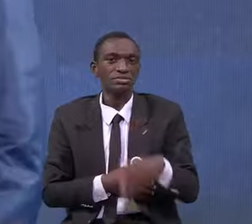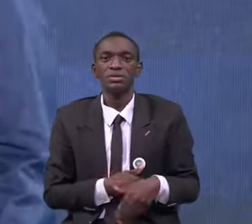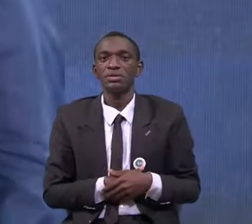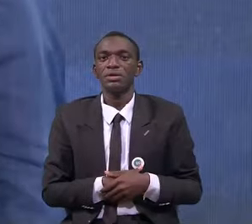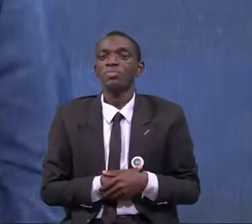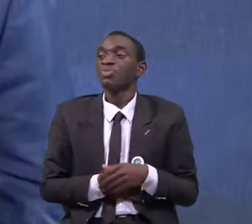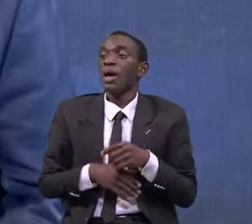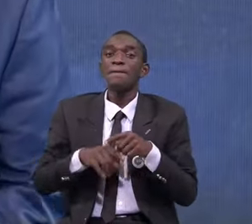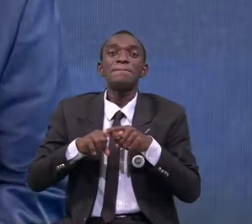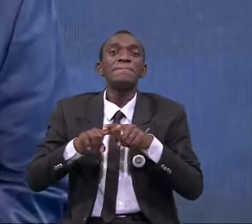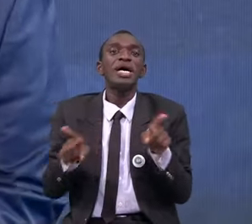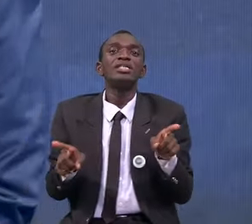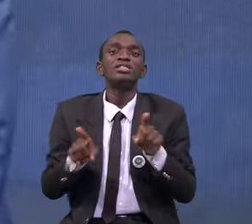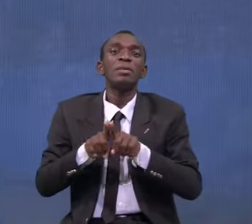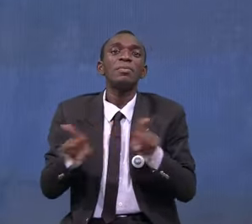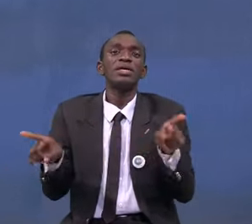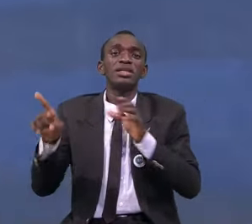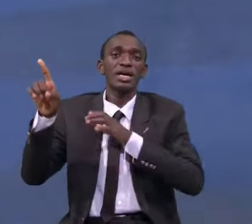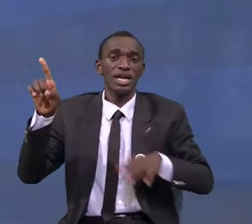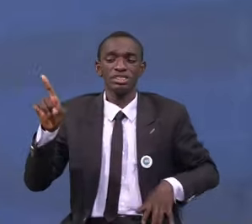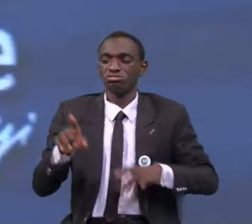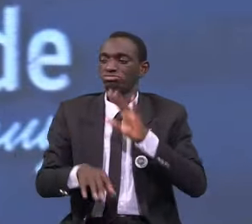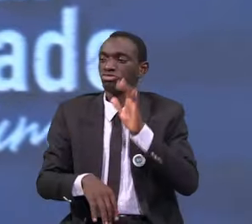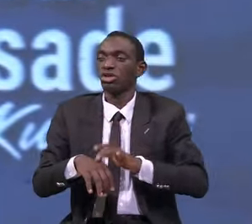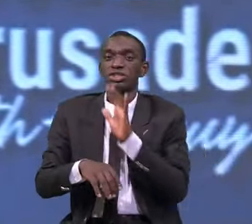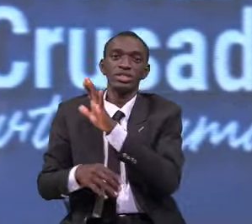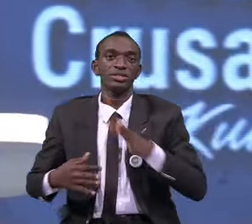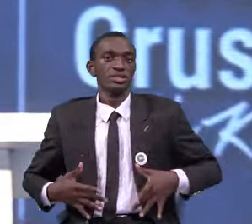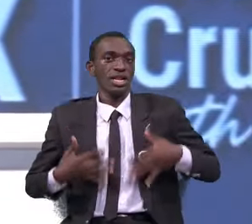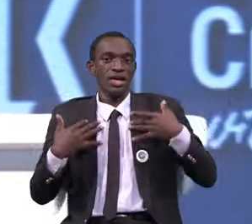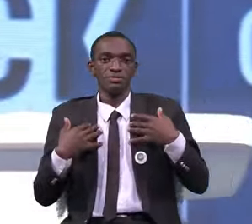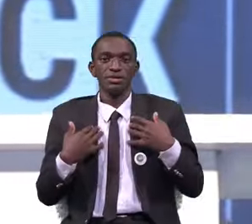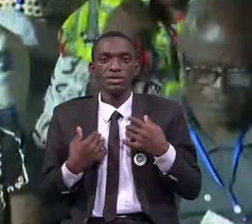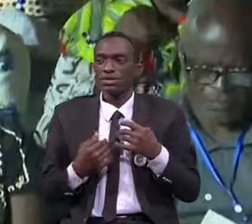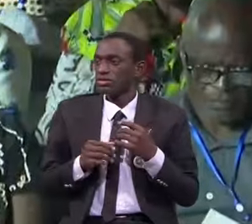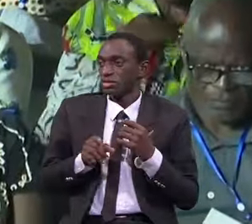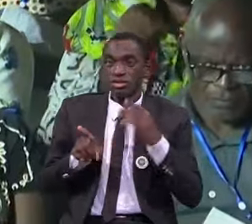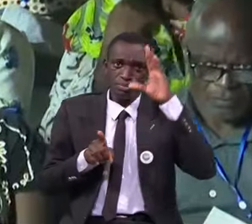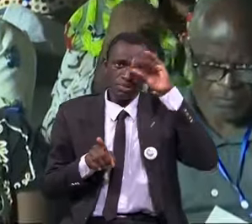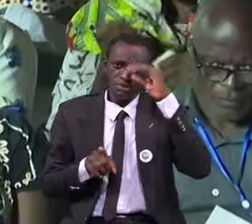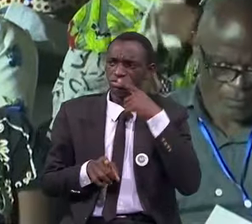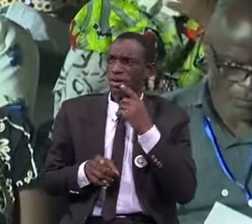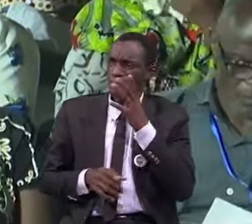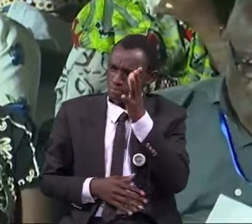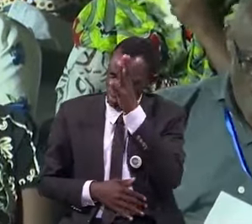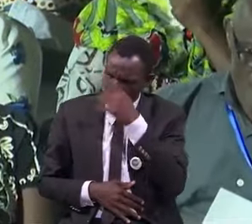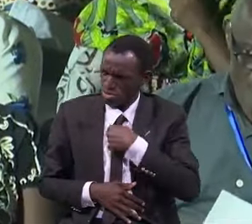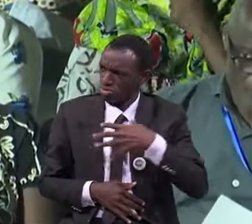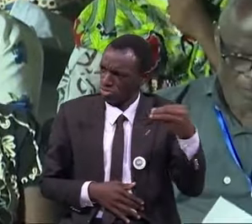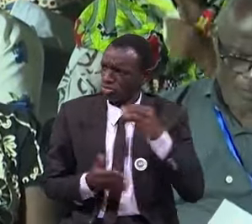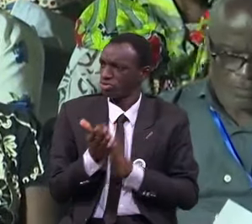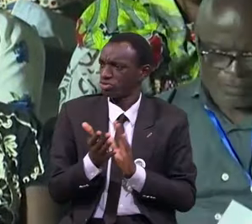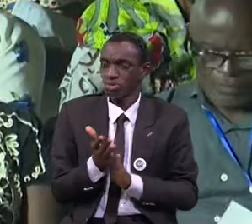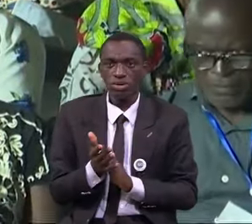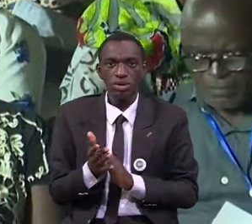But Christ touched his life. Said, Papa, I'm going to school. Papa said,